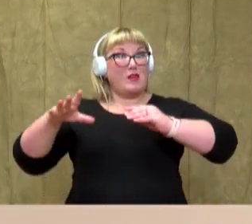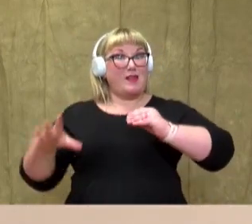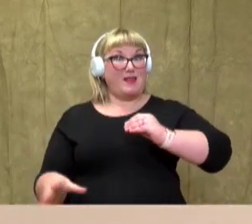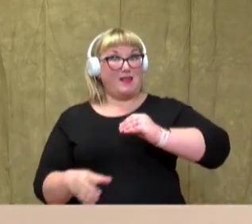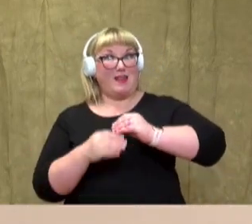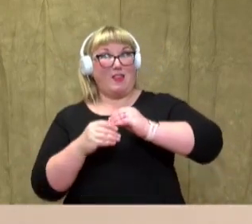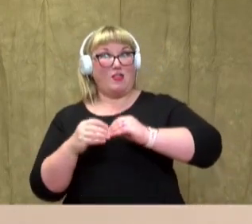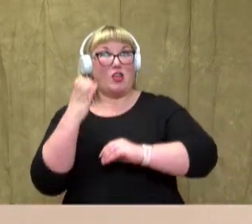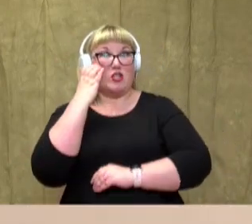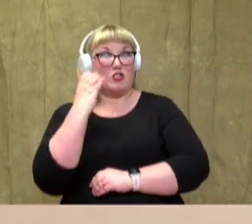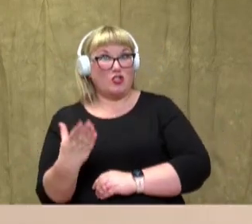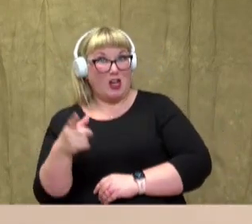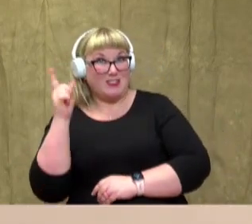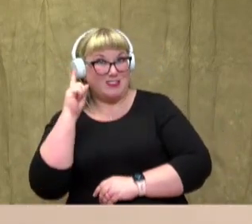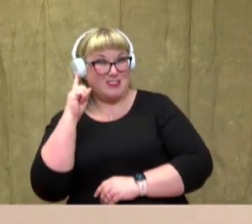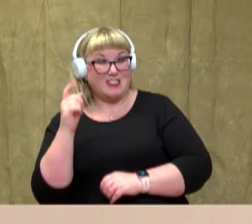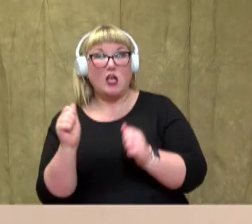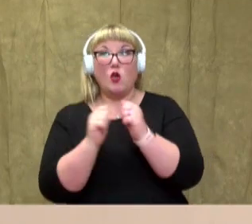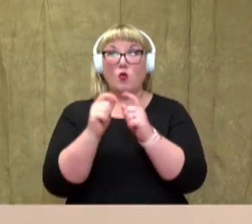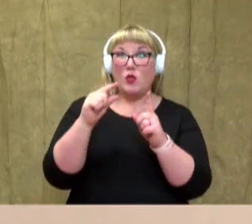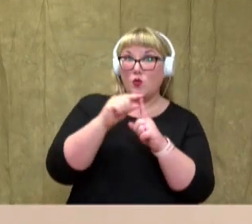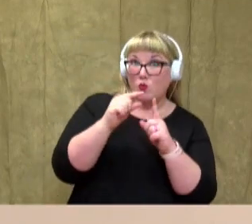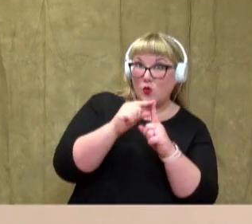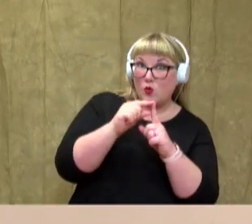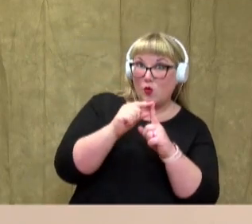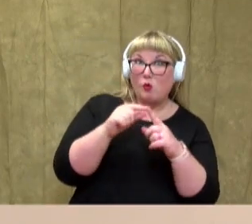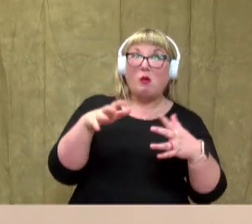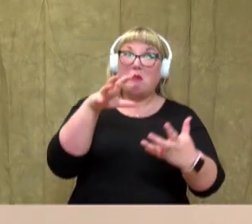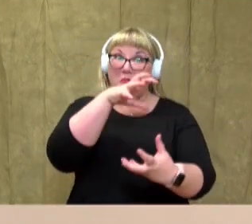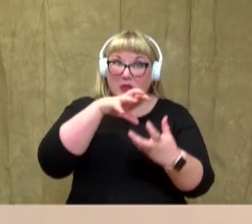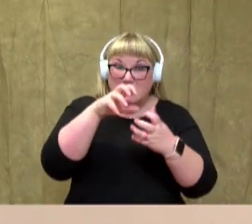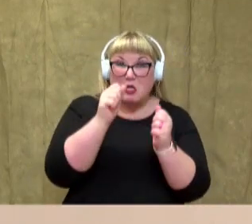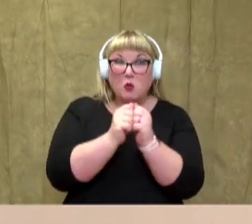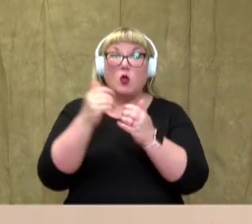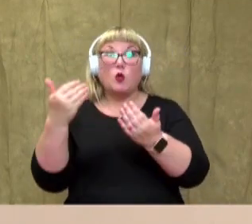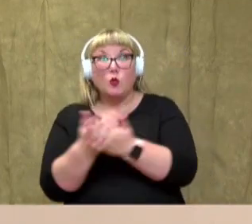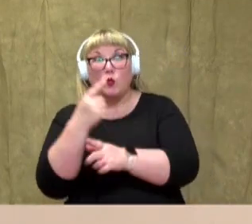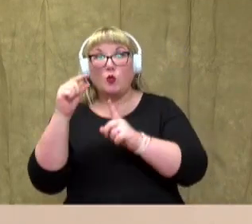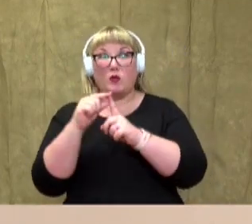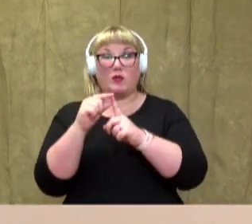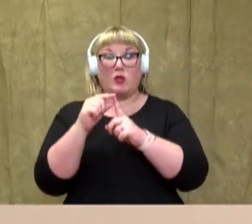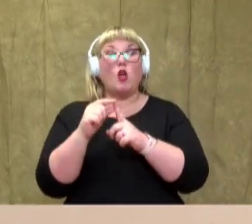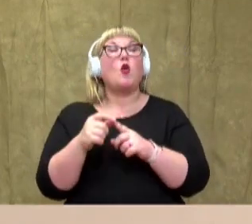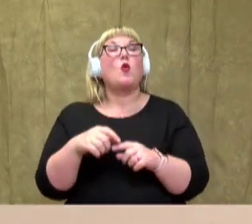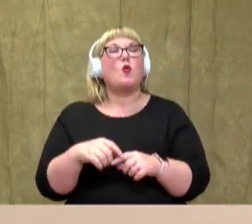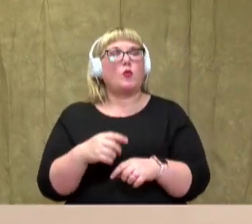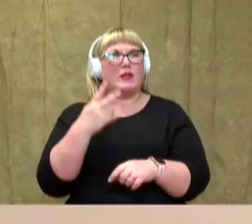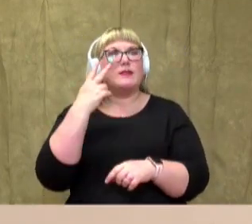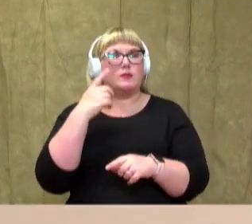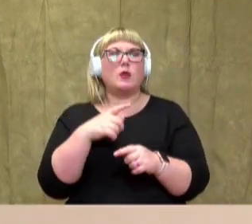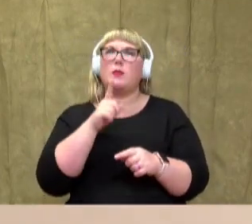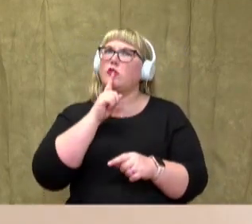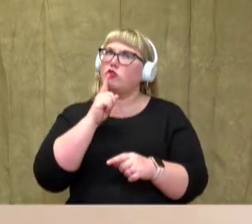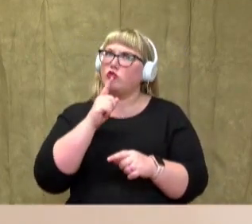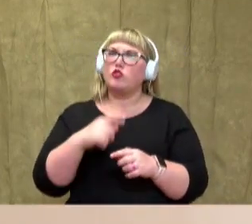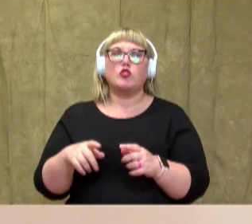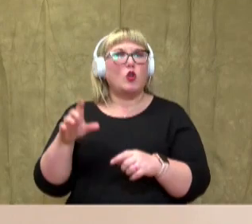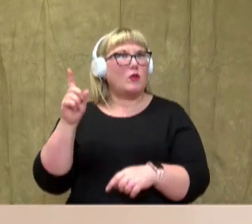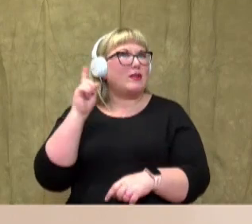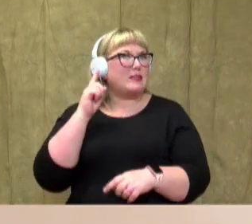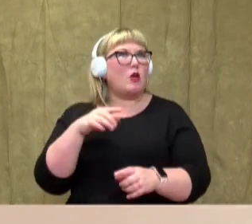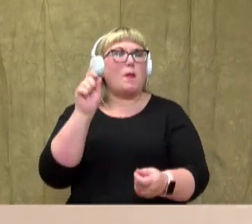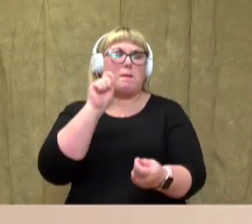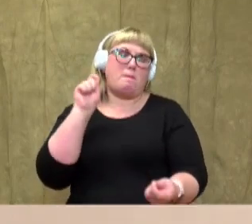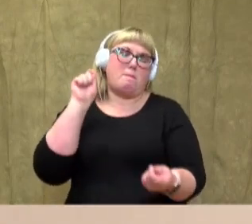to words and to mix in with new words, we're going to have to make sure that sound is made perfectly. Good job,